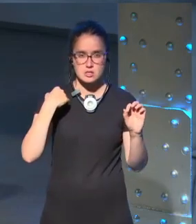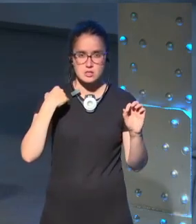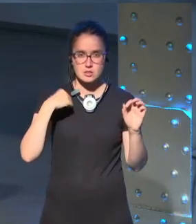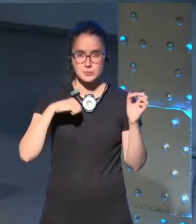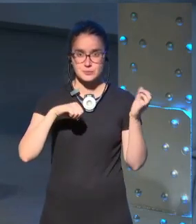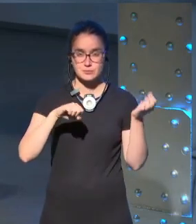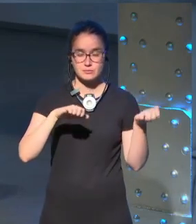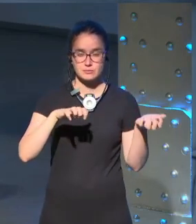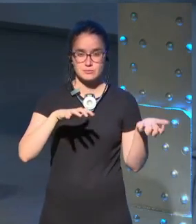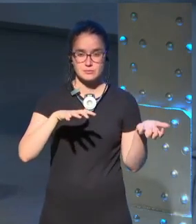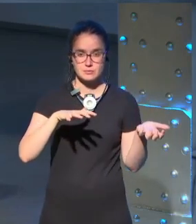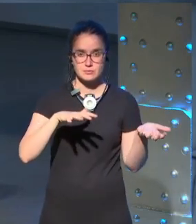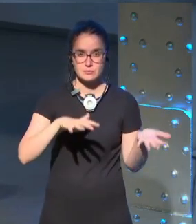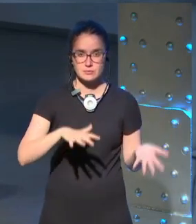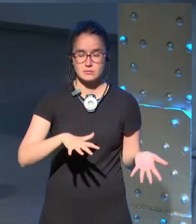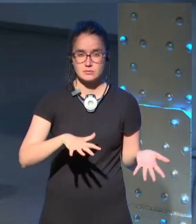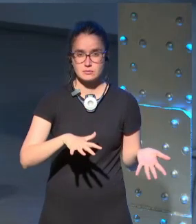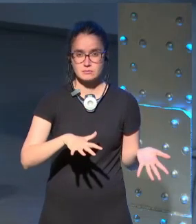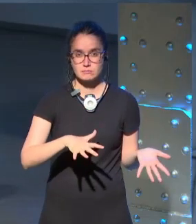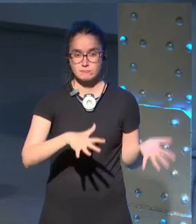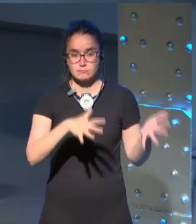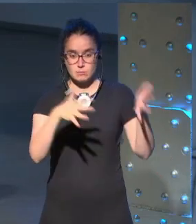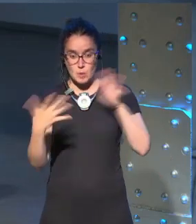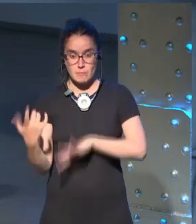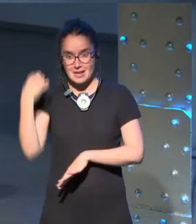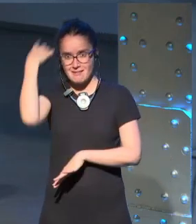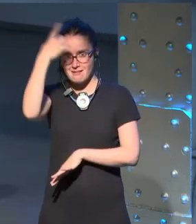specified as a particular face in a movie,